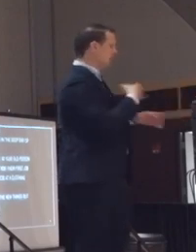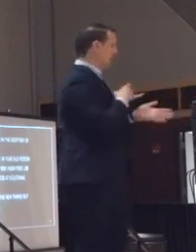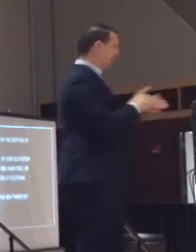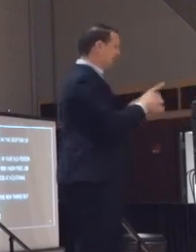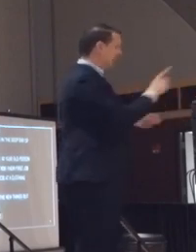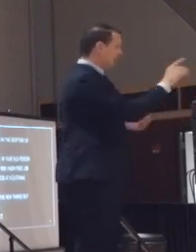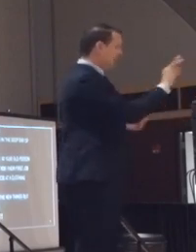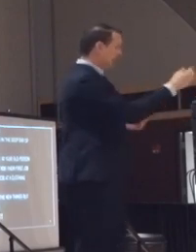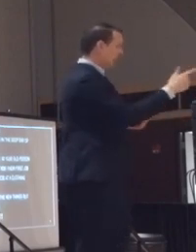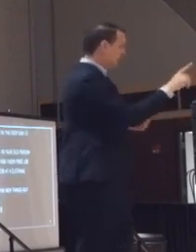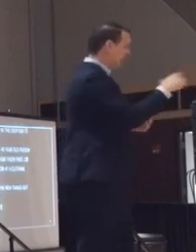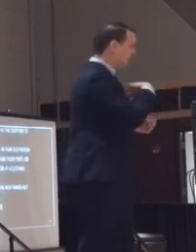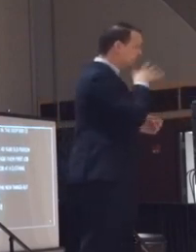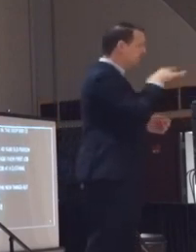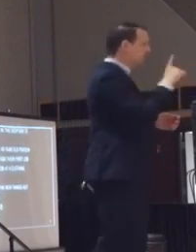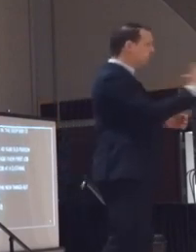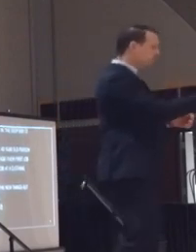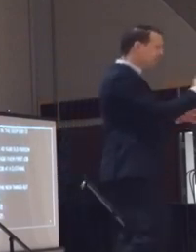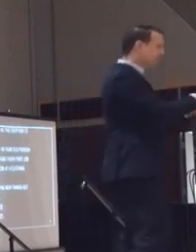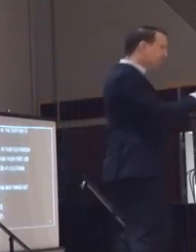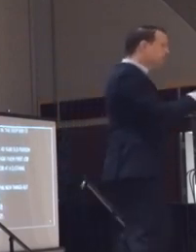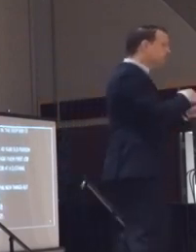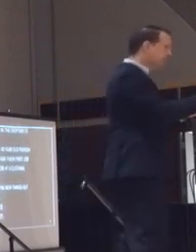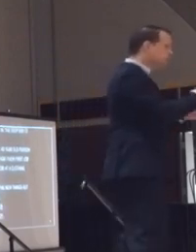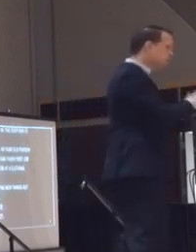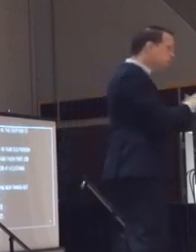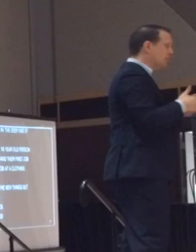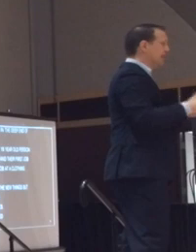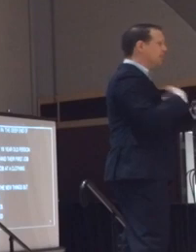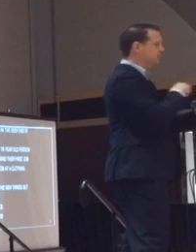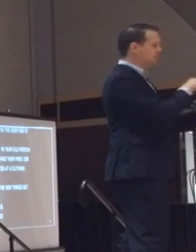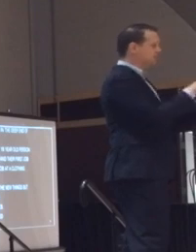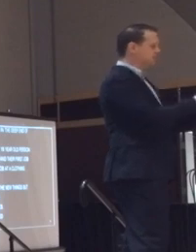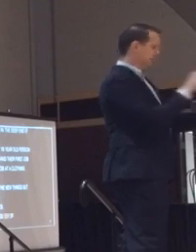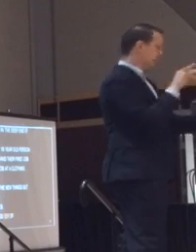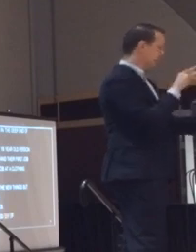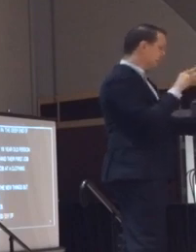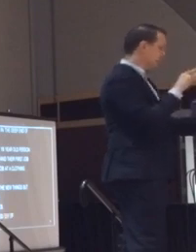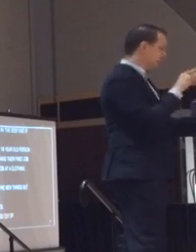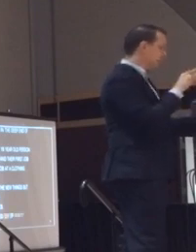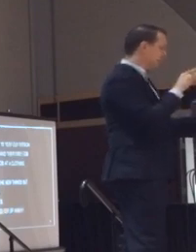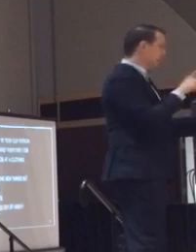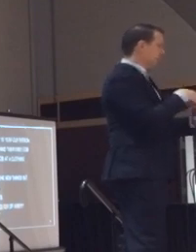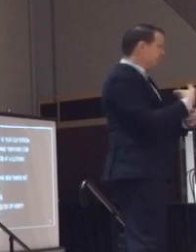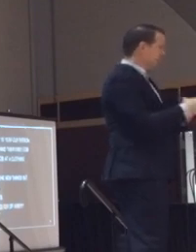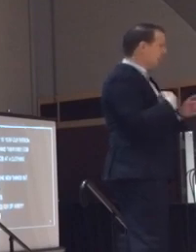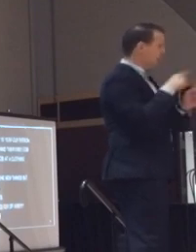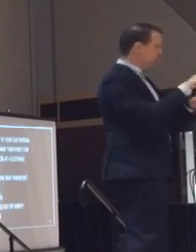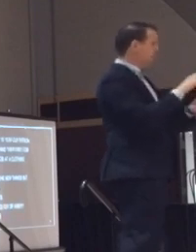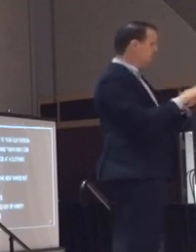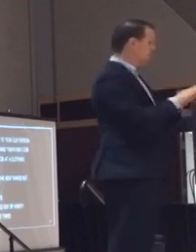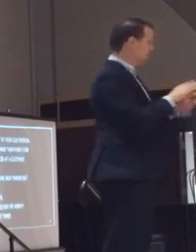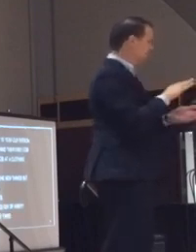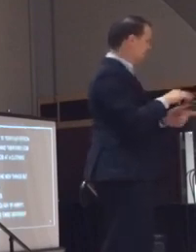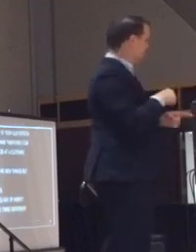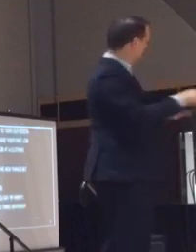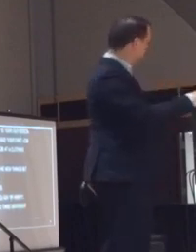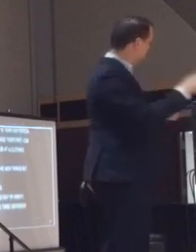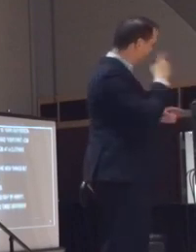ninth grade, mother found three different special schools and she let me pick. And then I went to the special school for